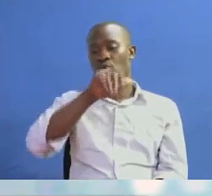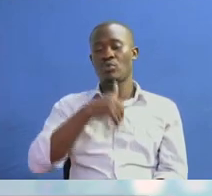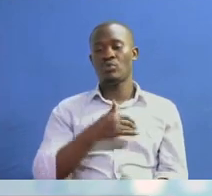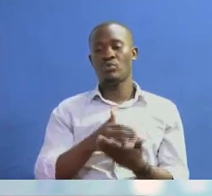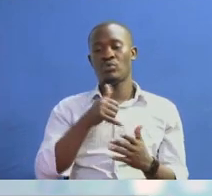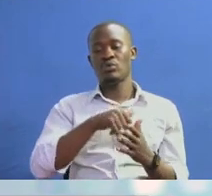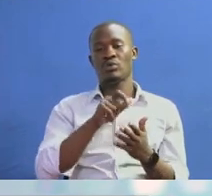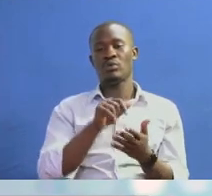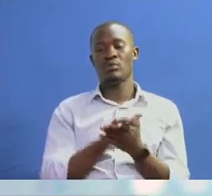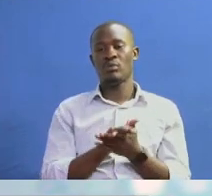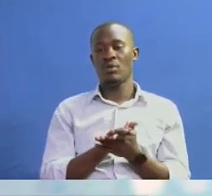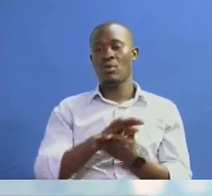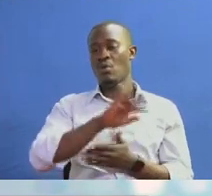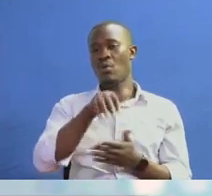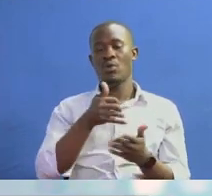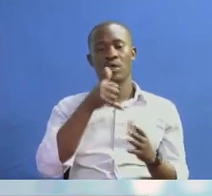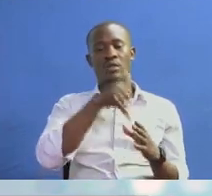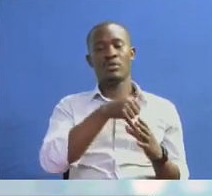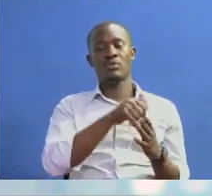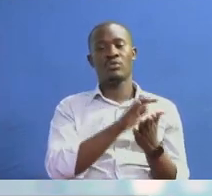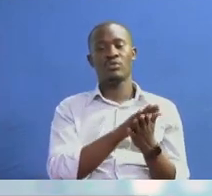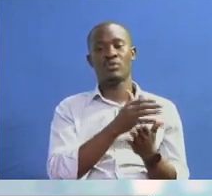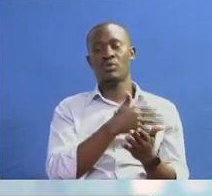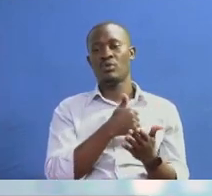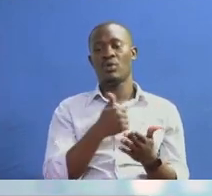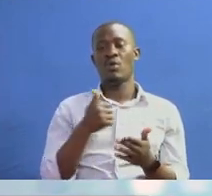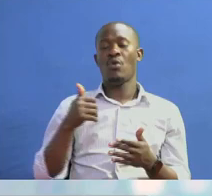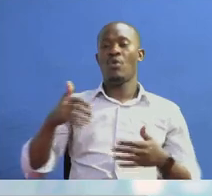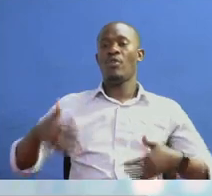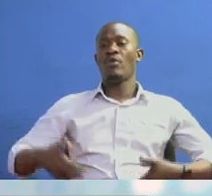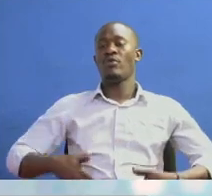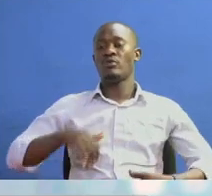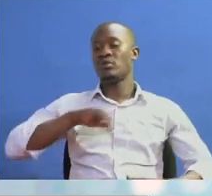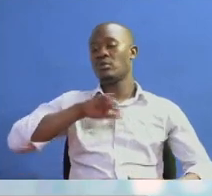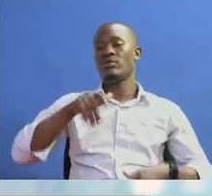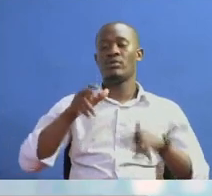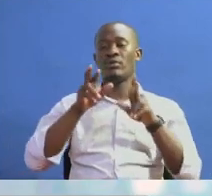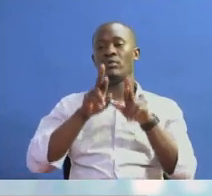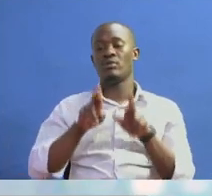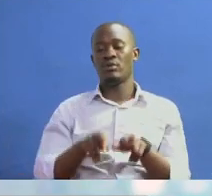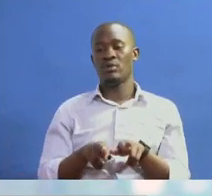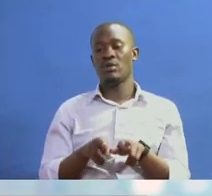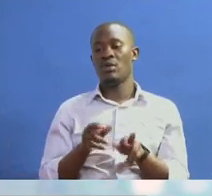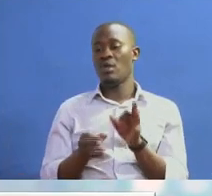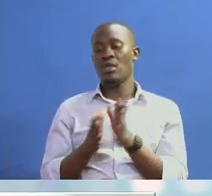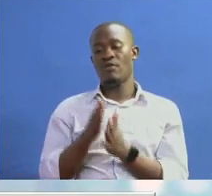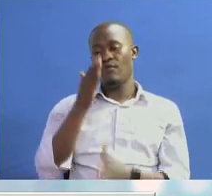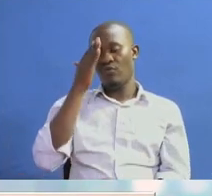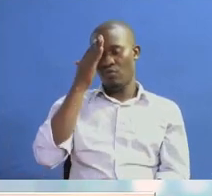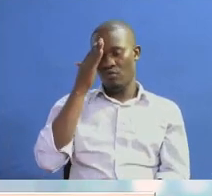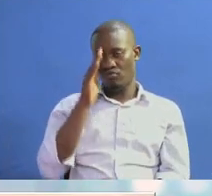It should be mm-hmm. all inclusive mm-hmm. and all the youth in every region. If you know your place has